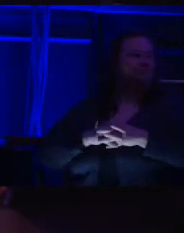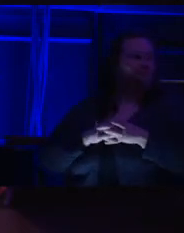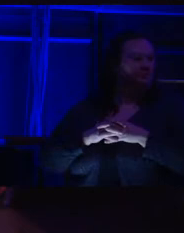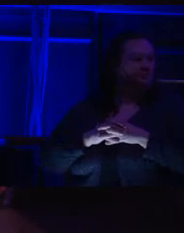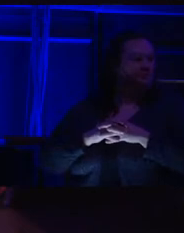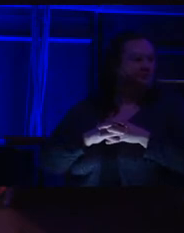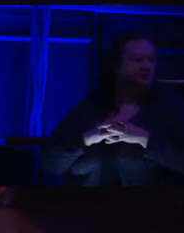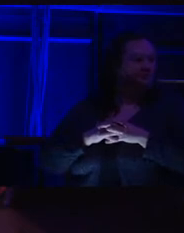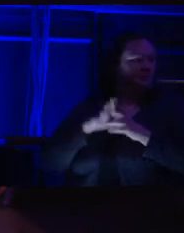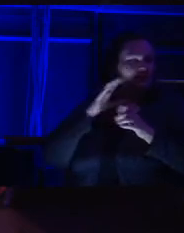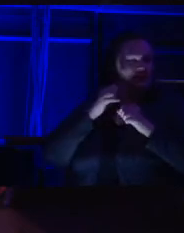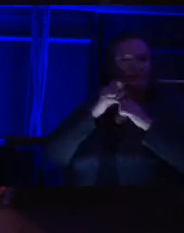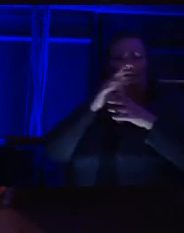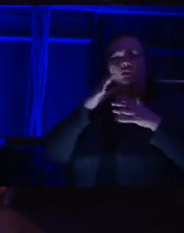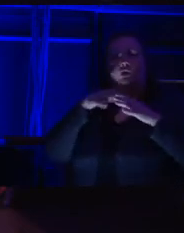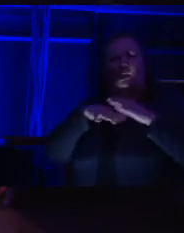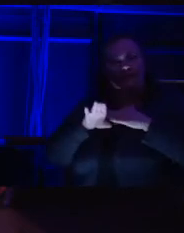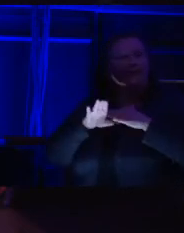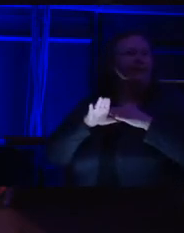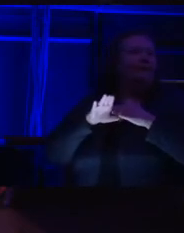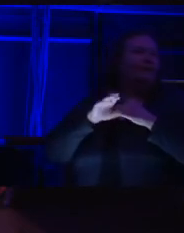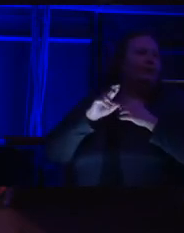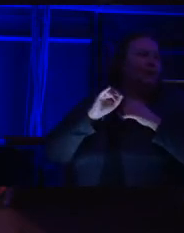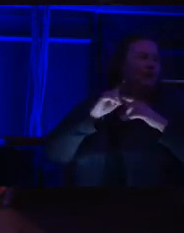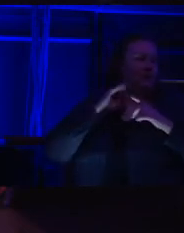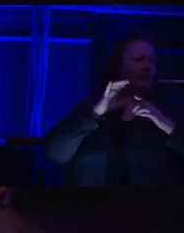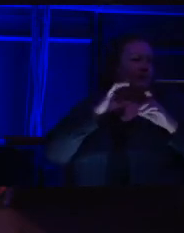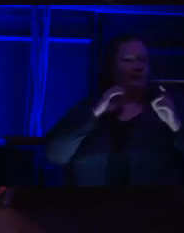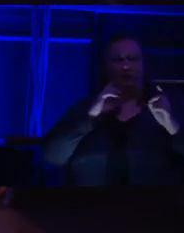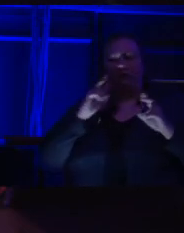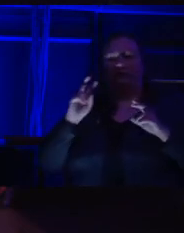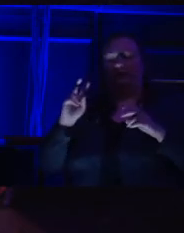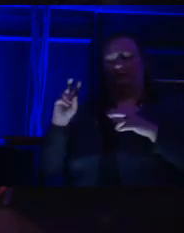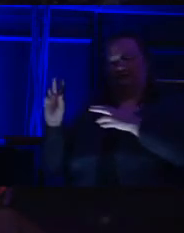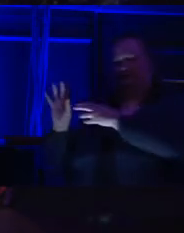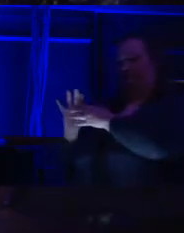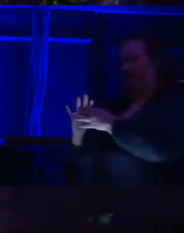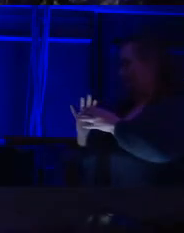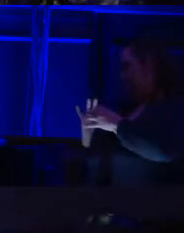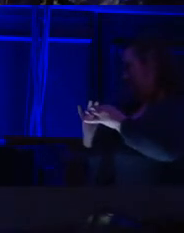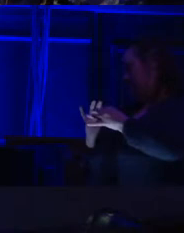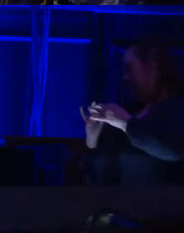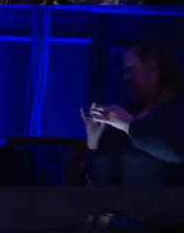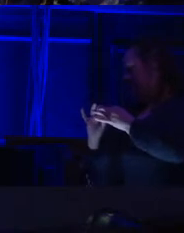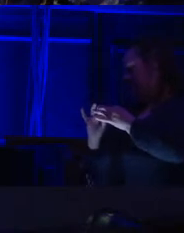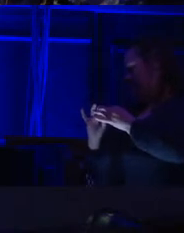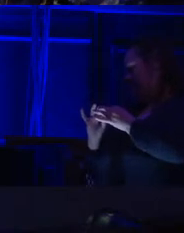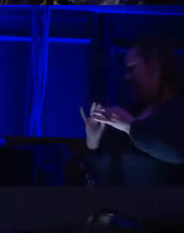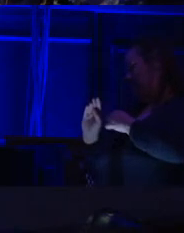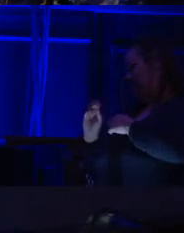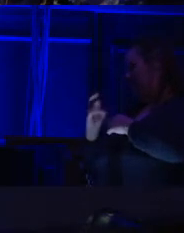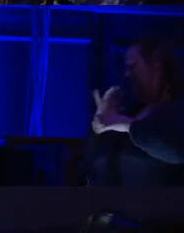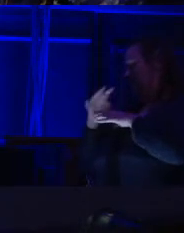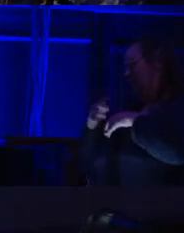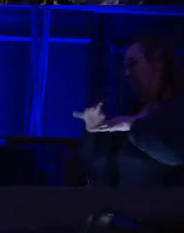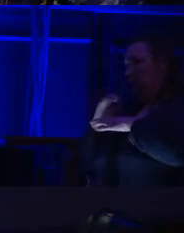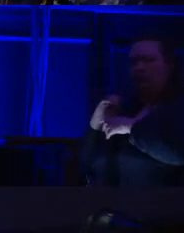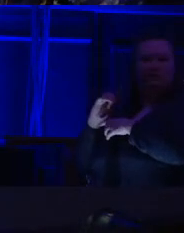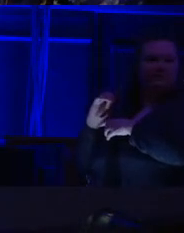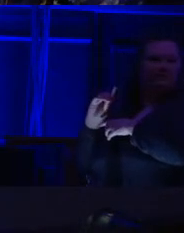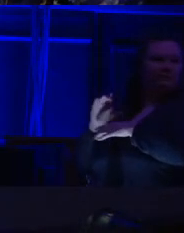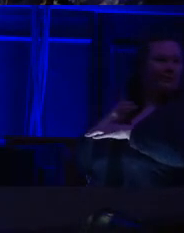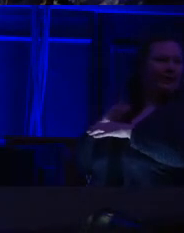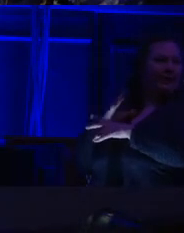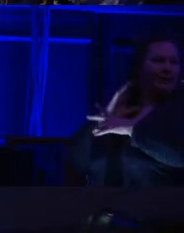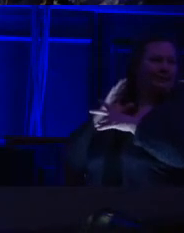When we were walking in, Regent Acker turned to me and said, "The Michigan Marching Band playing